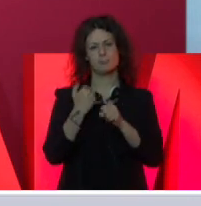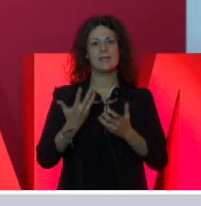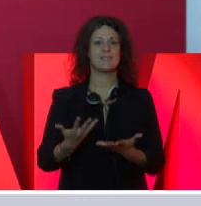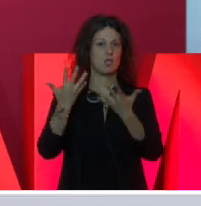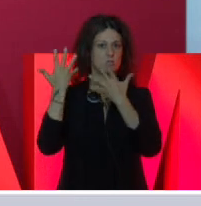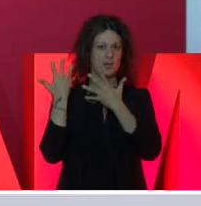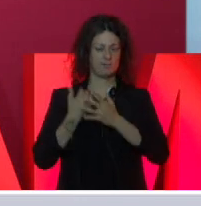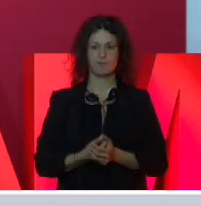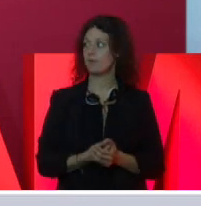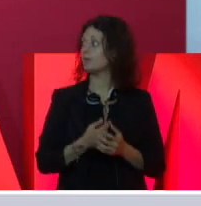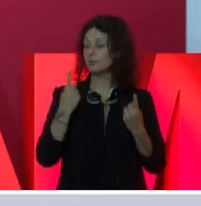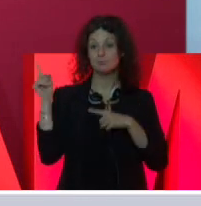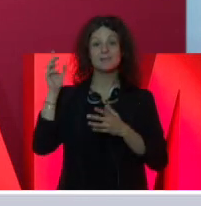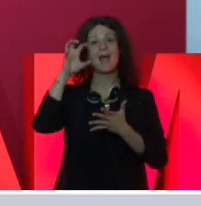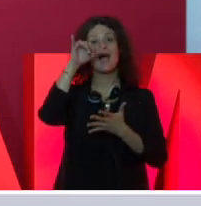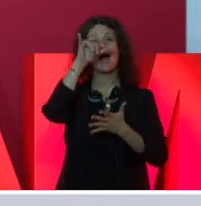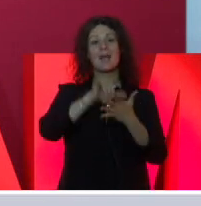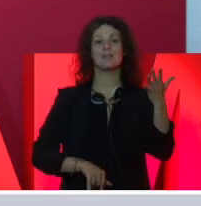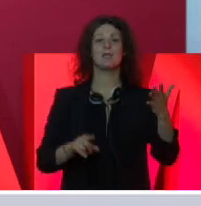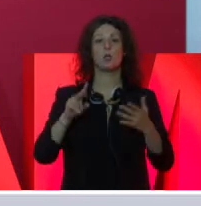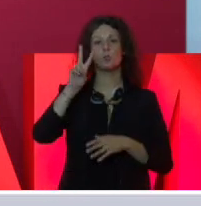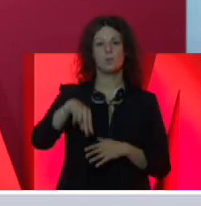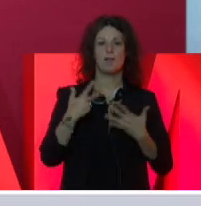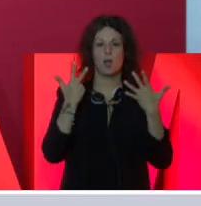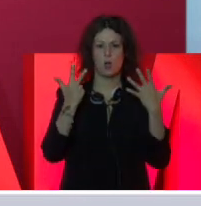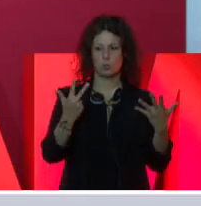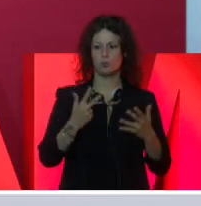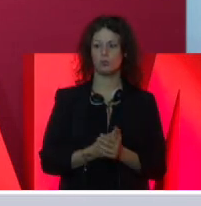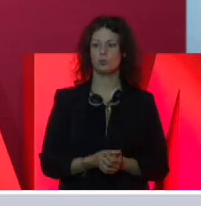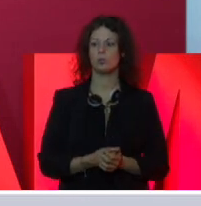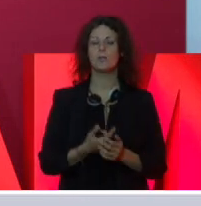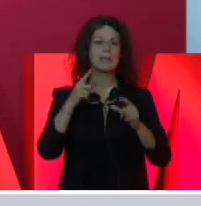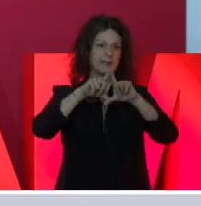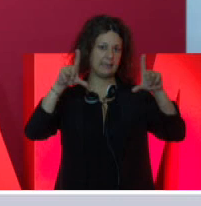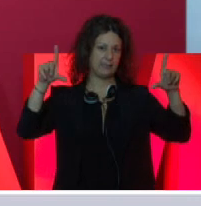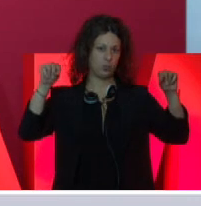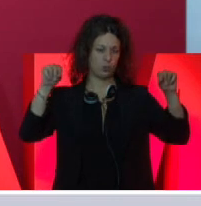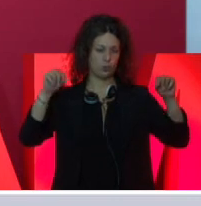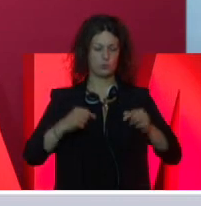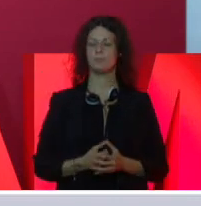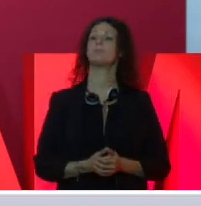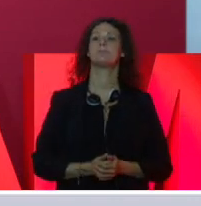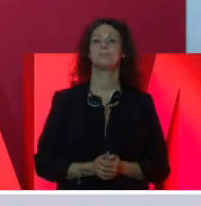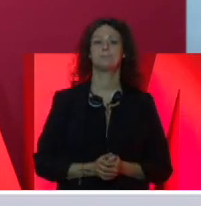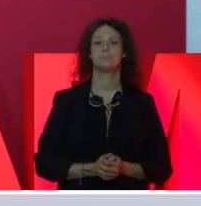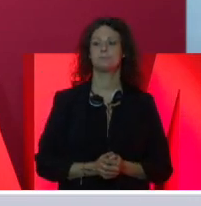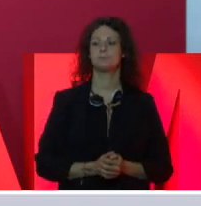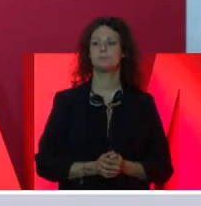year 2008. They invented this term, discrimination-aware data mining.